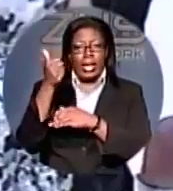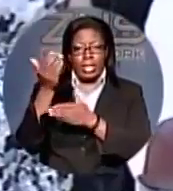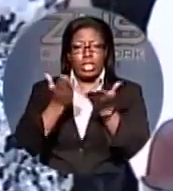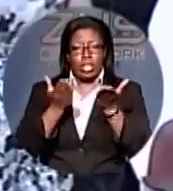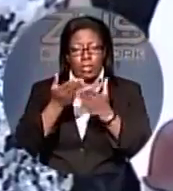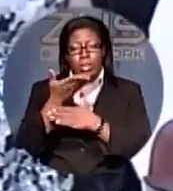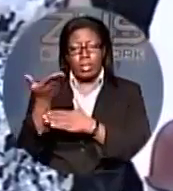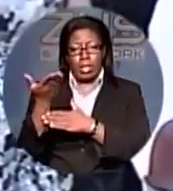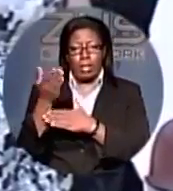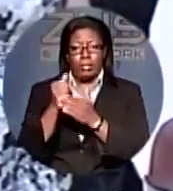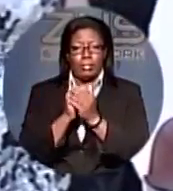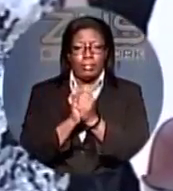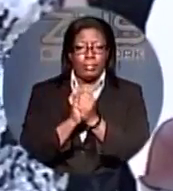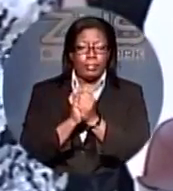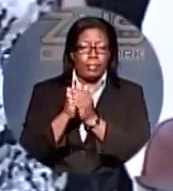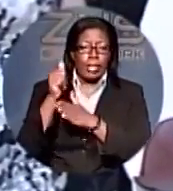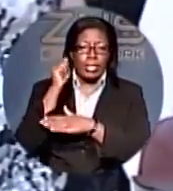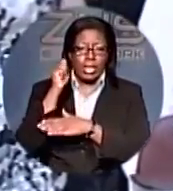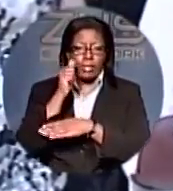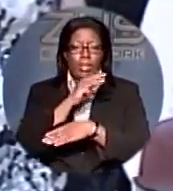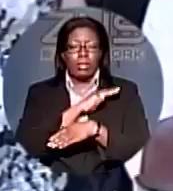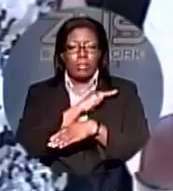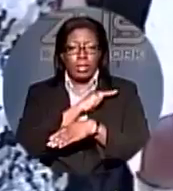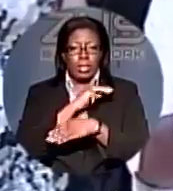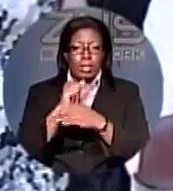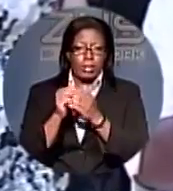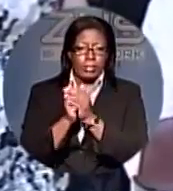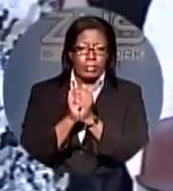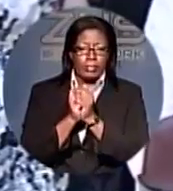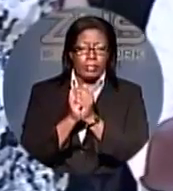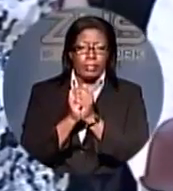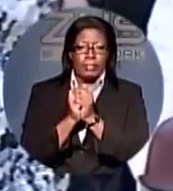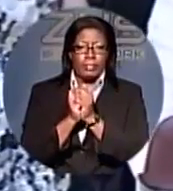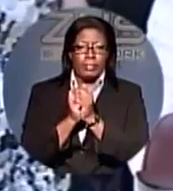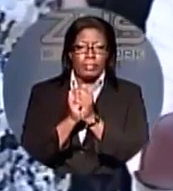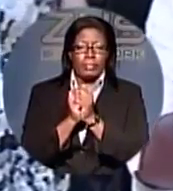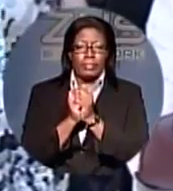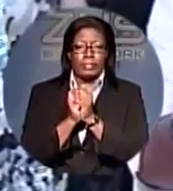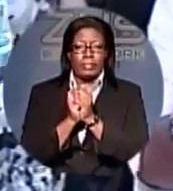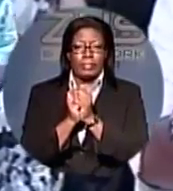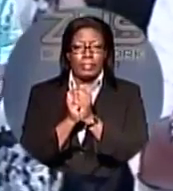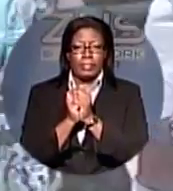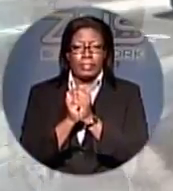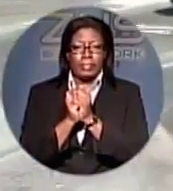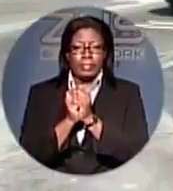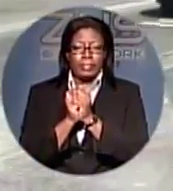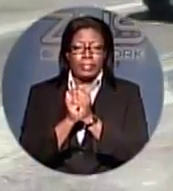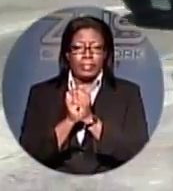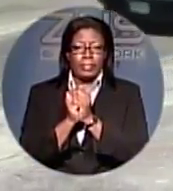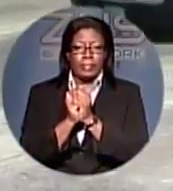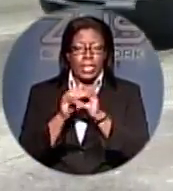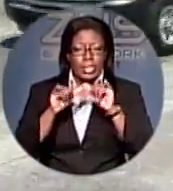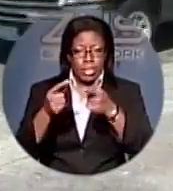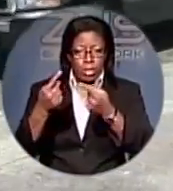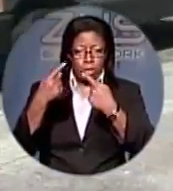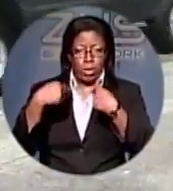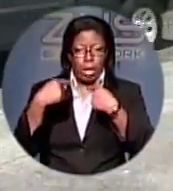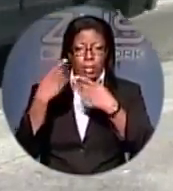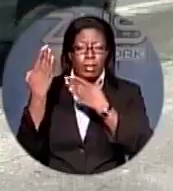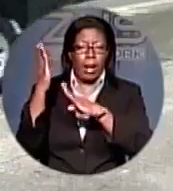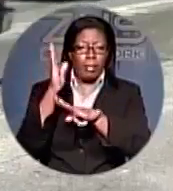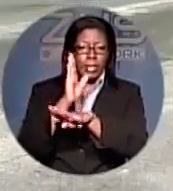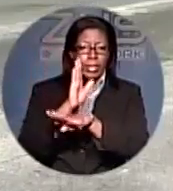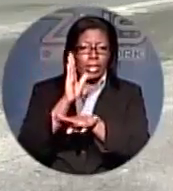at BTC. Reporting live from Bay and George Streets, I'm Eltaviz Munnings, ZNS News. Back to you, Keishla. Well, still to come in the